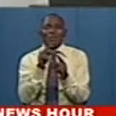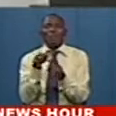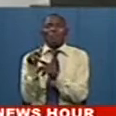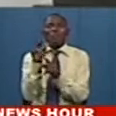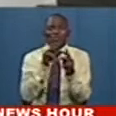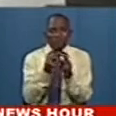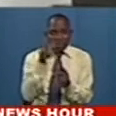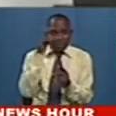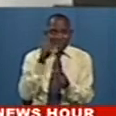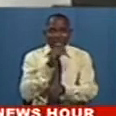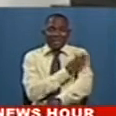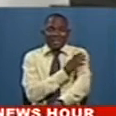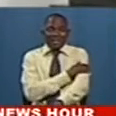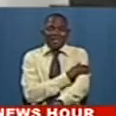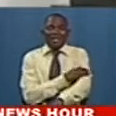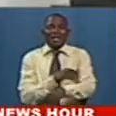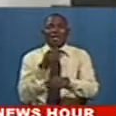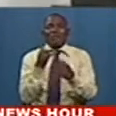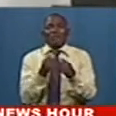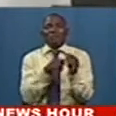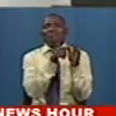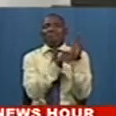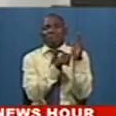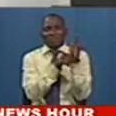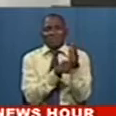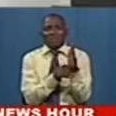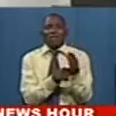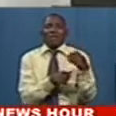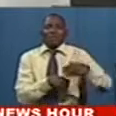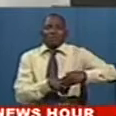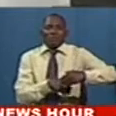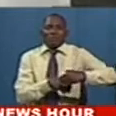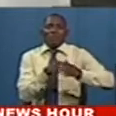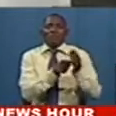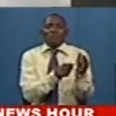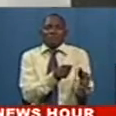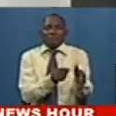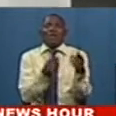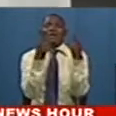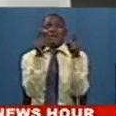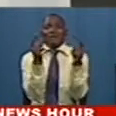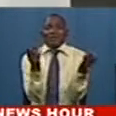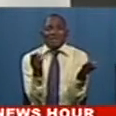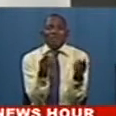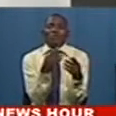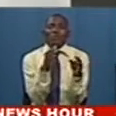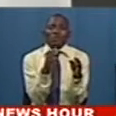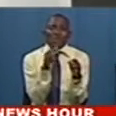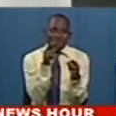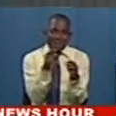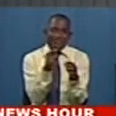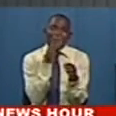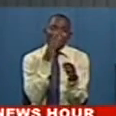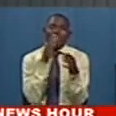his left bent hand, which he had to undergo a surgery to correct it. This was incidentally caused by